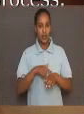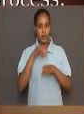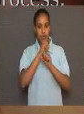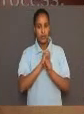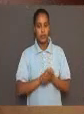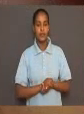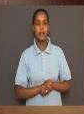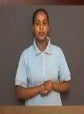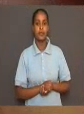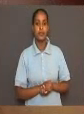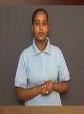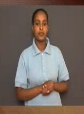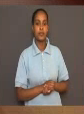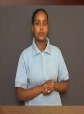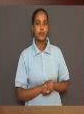Time's up!